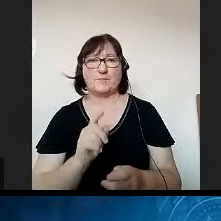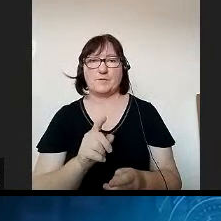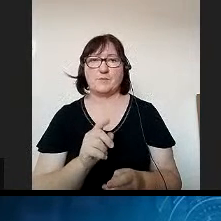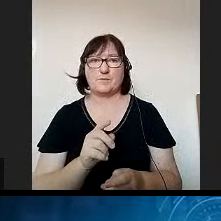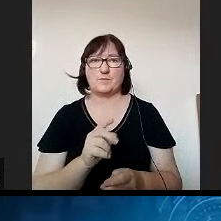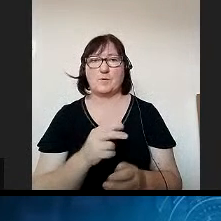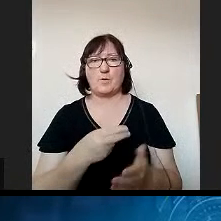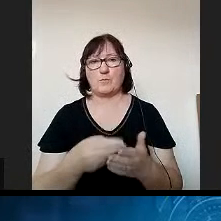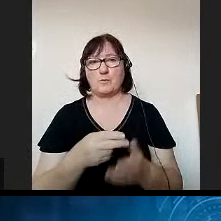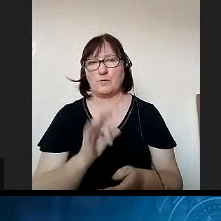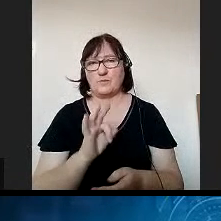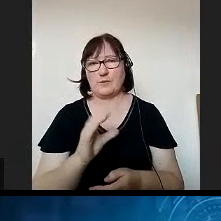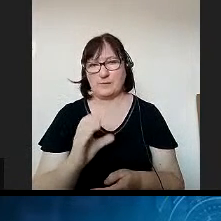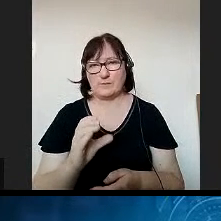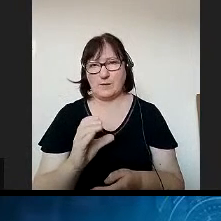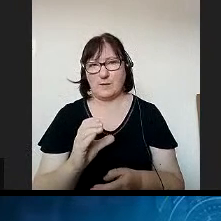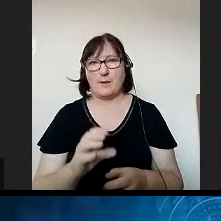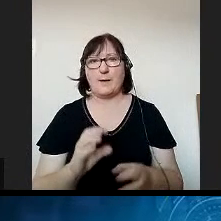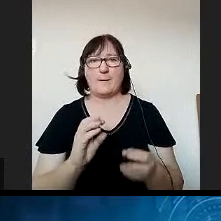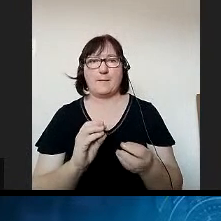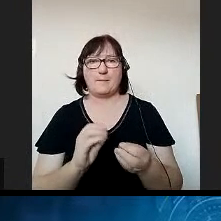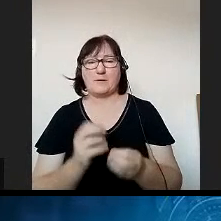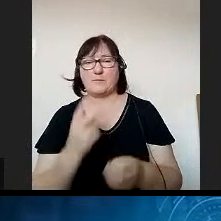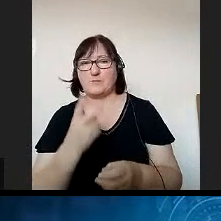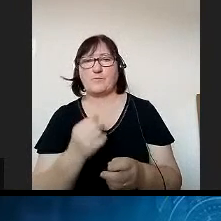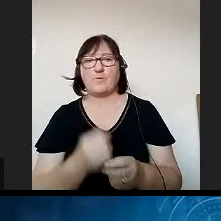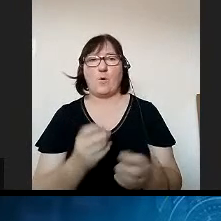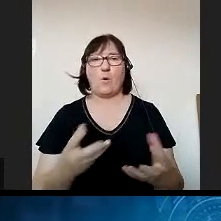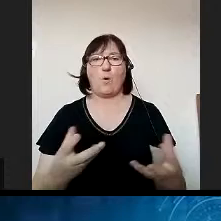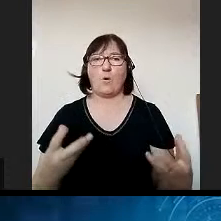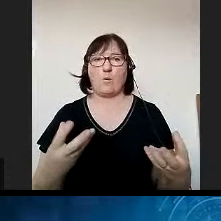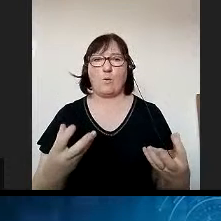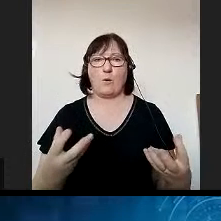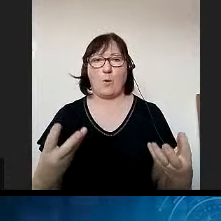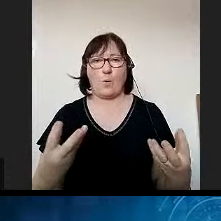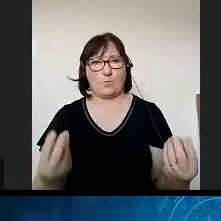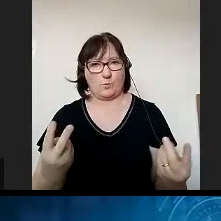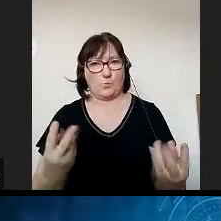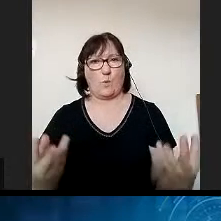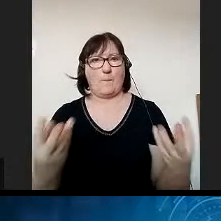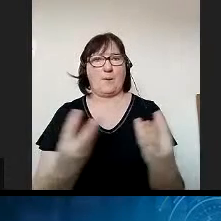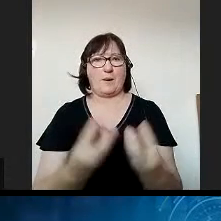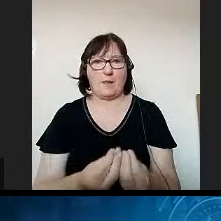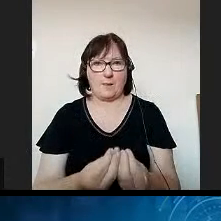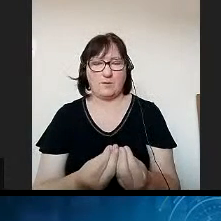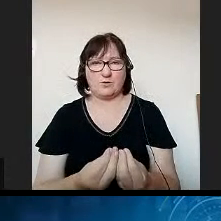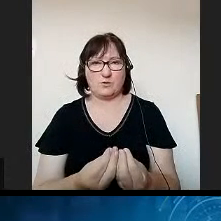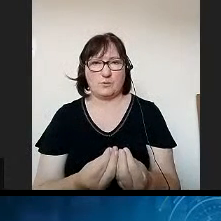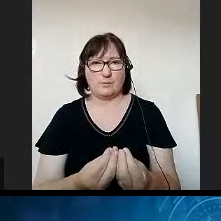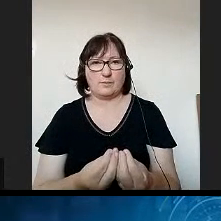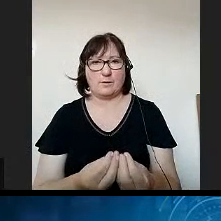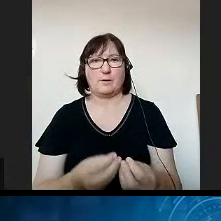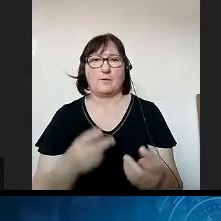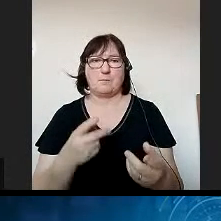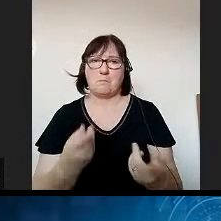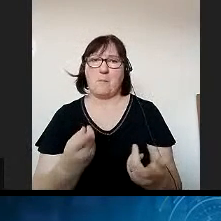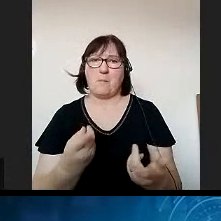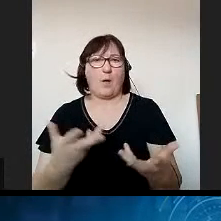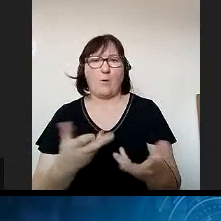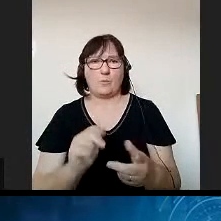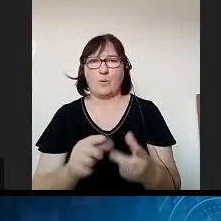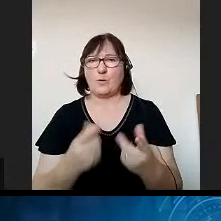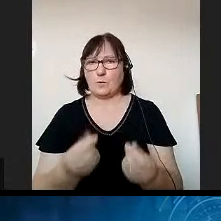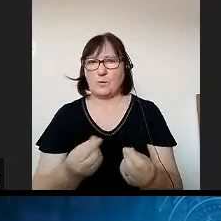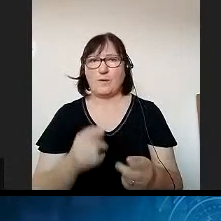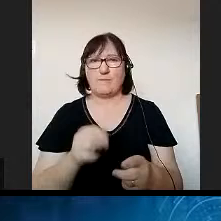for combination sets, how is this rule applied if each item must be separately cleared?